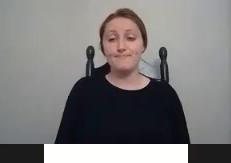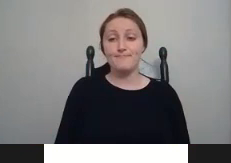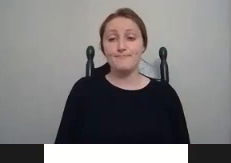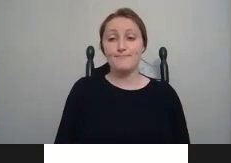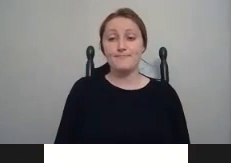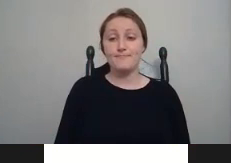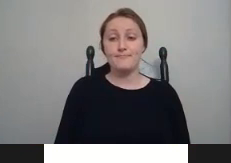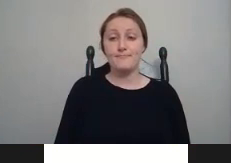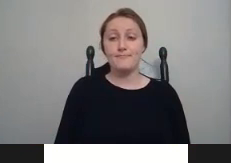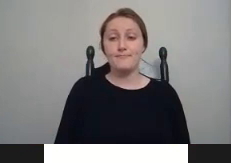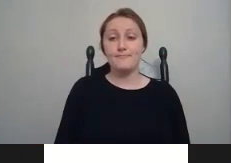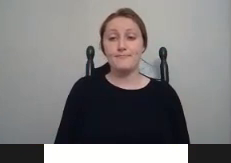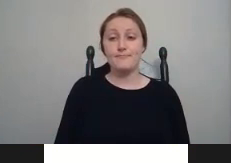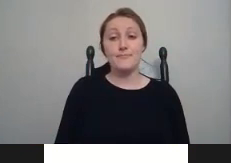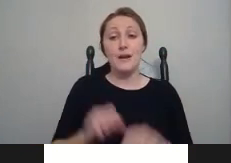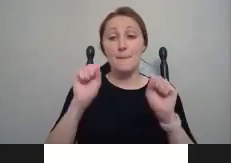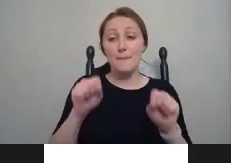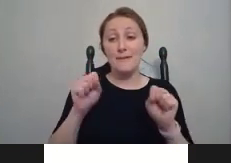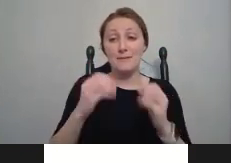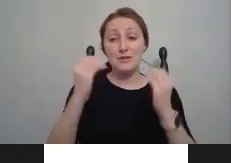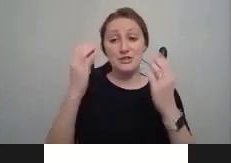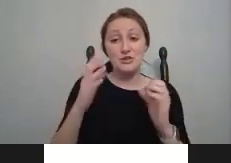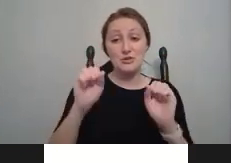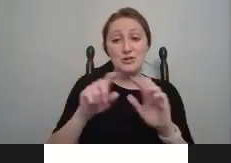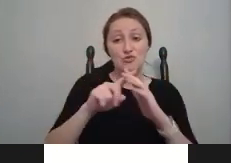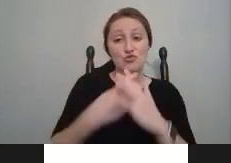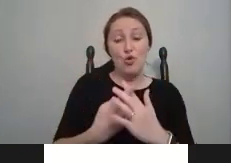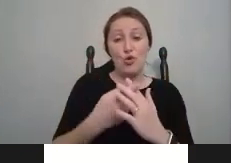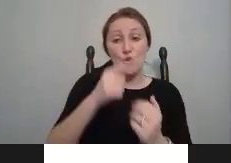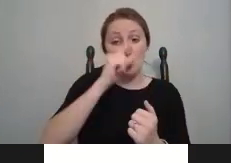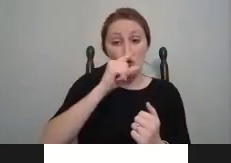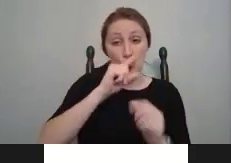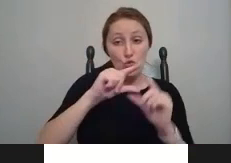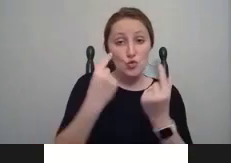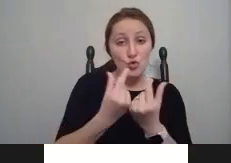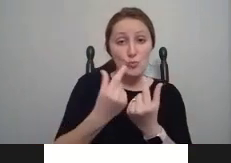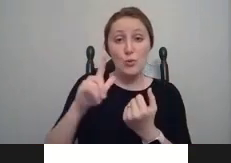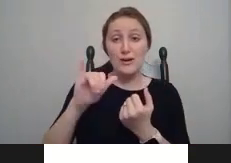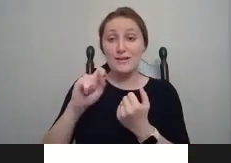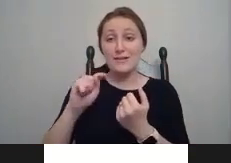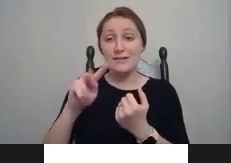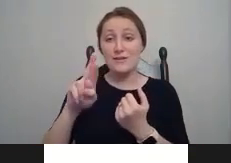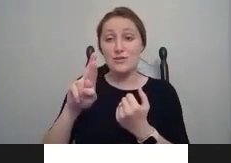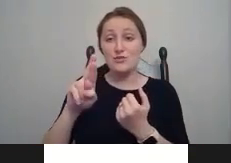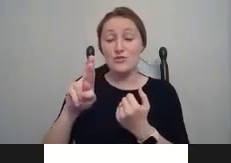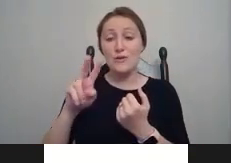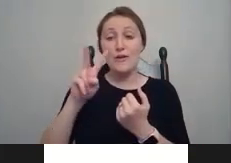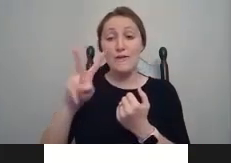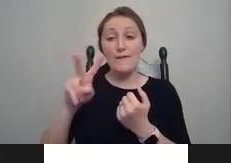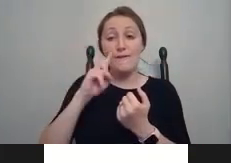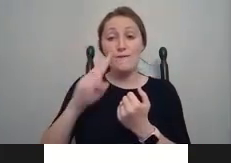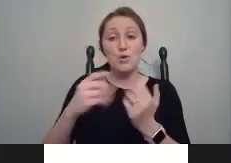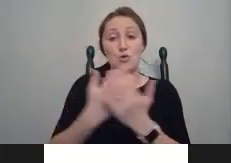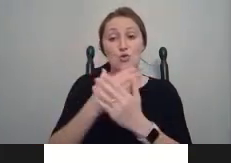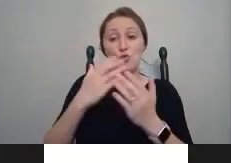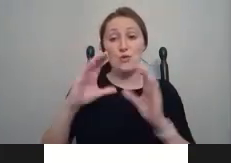that teachers could start a Google group or a listserv for their new class introductions if logins aren't